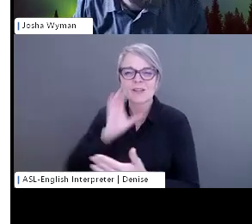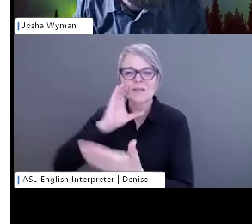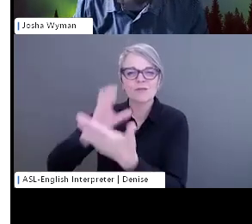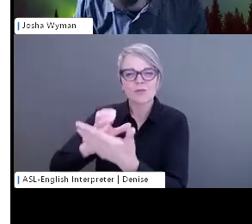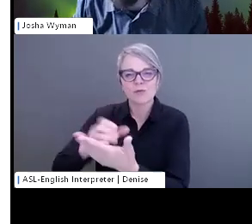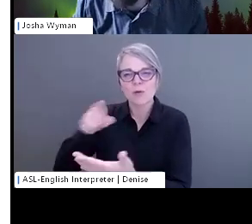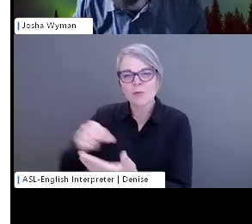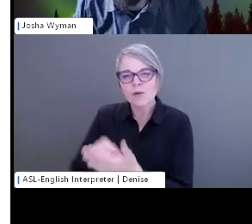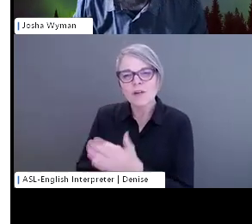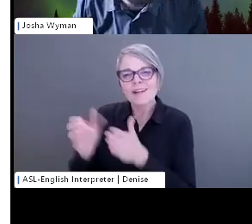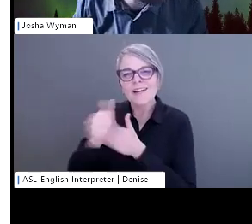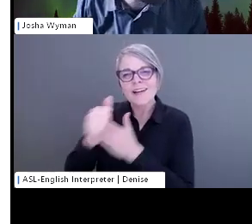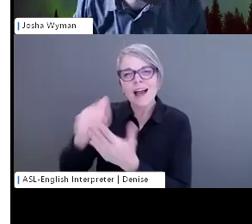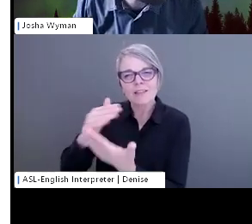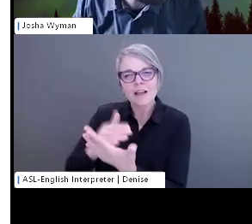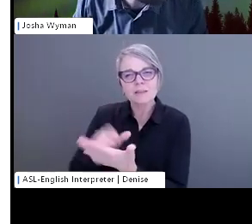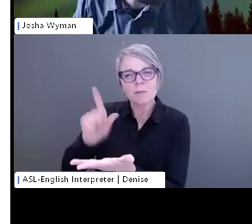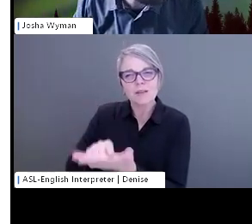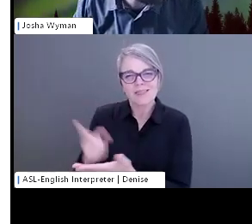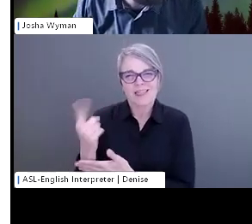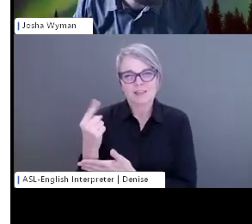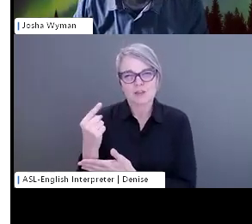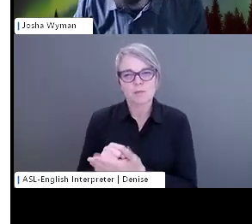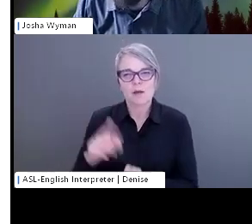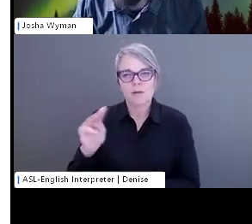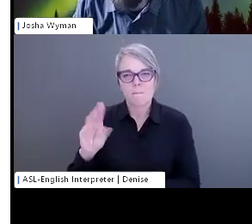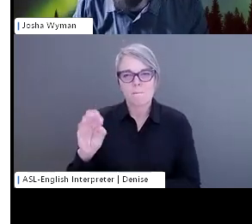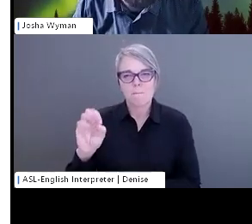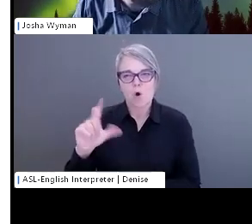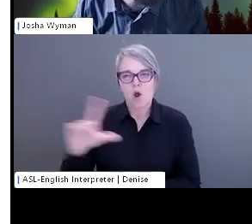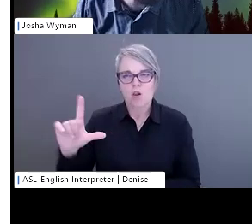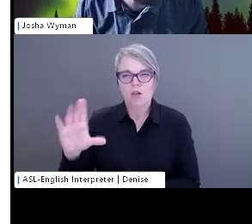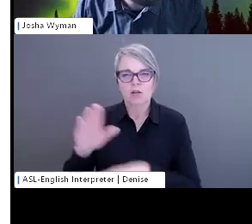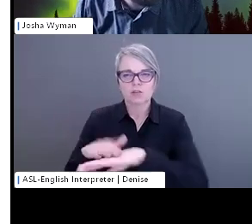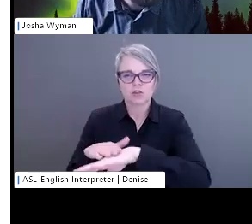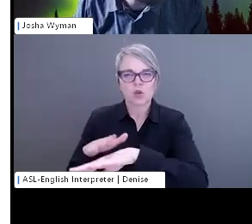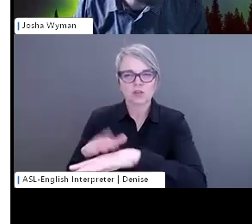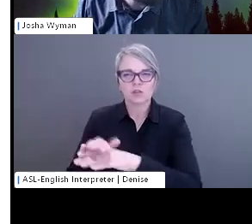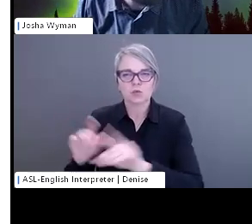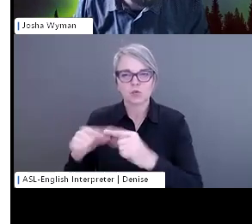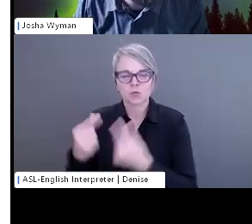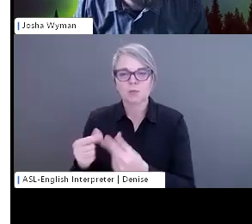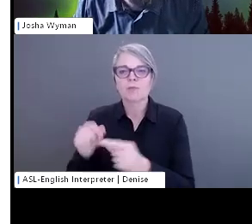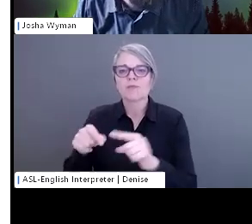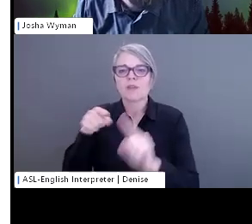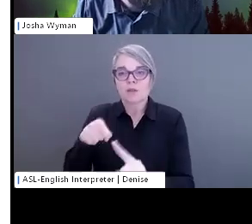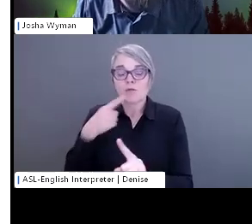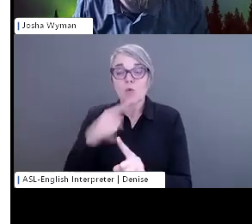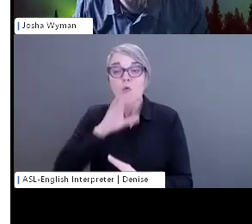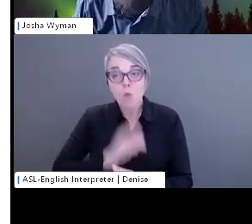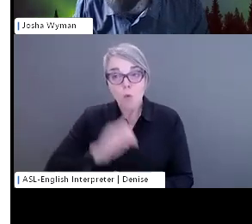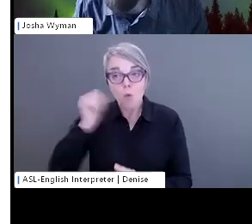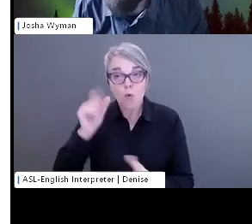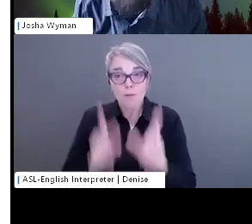published last year by Model Consulting Group in the United States. But it shows with the general older adult population, the practices that are most reliable.